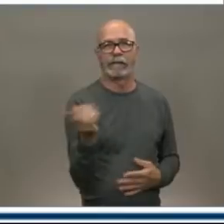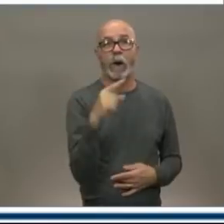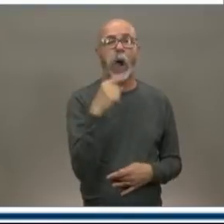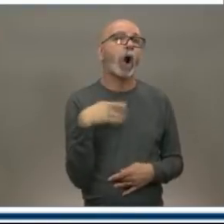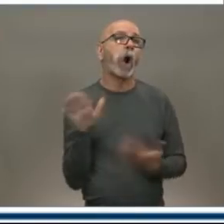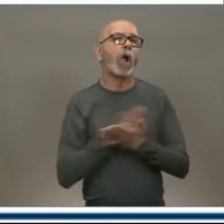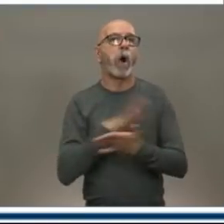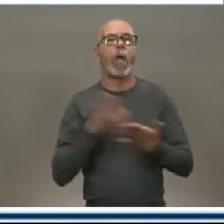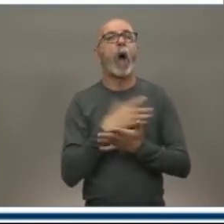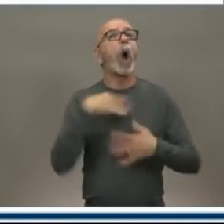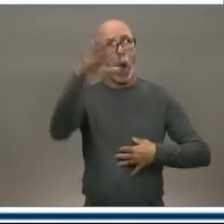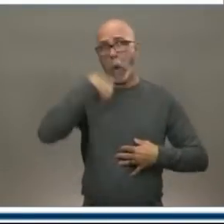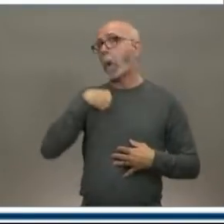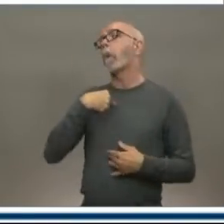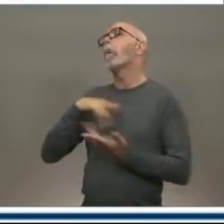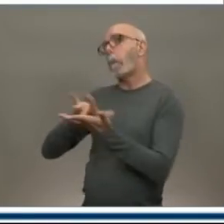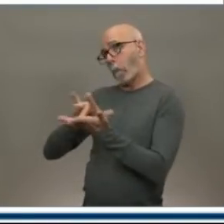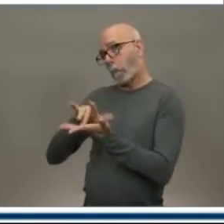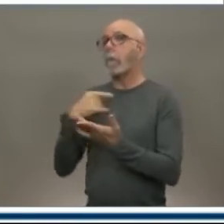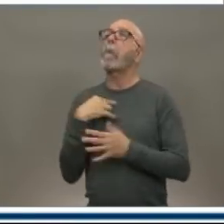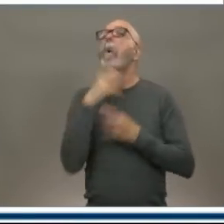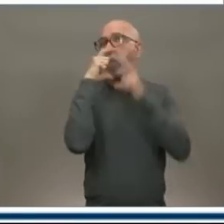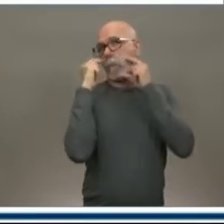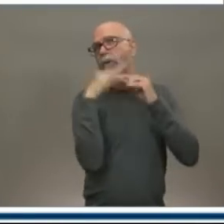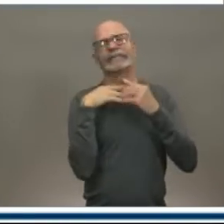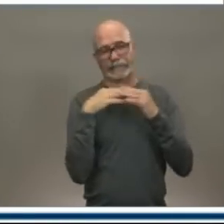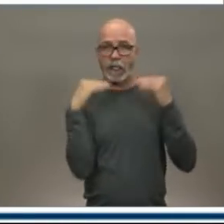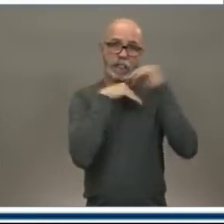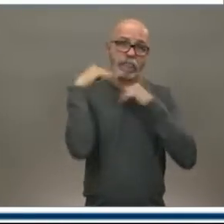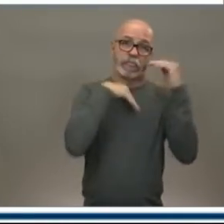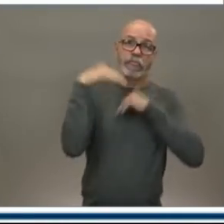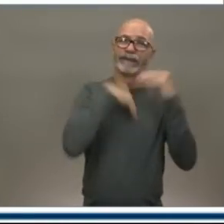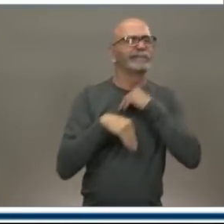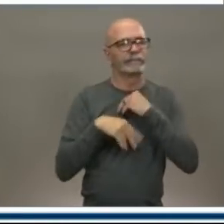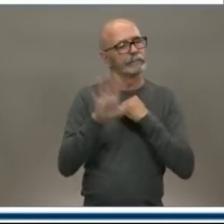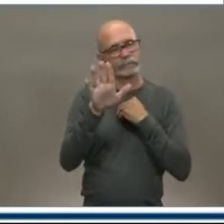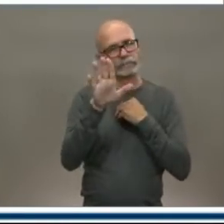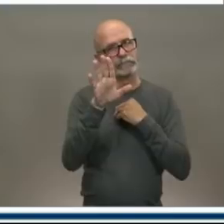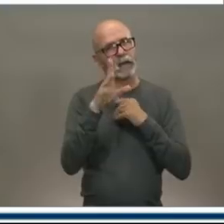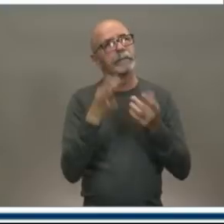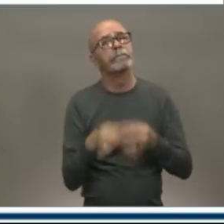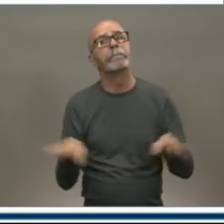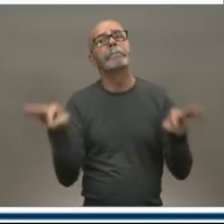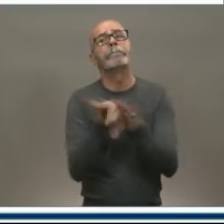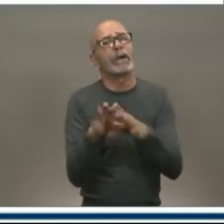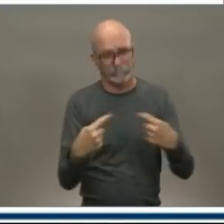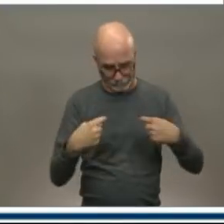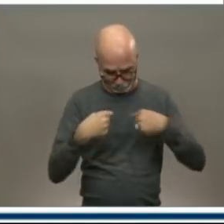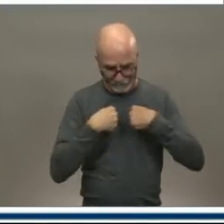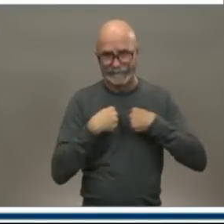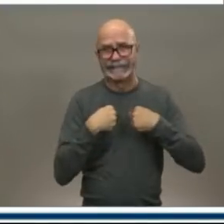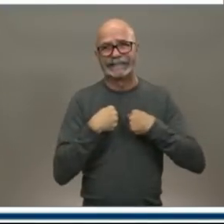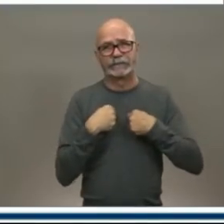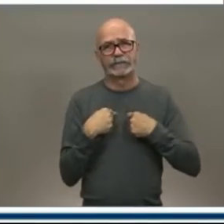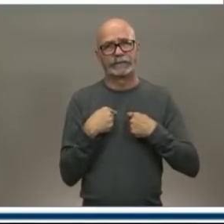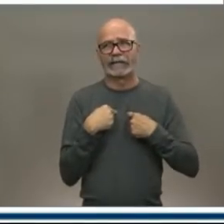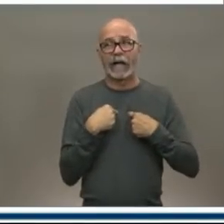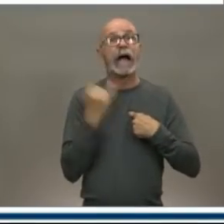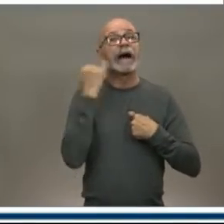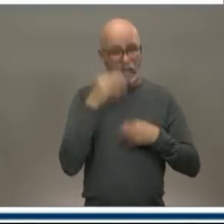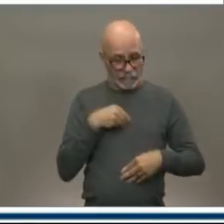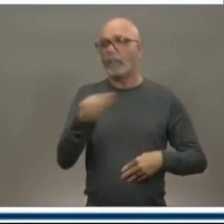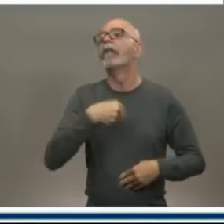putting yourself and everyone else at risk with this kind of self-centered behavior. It's also important that masks are worn